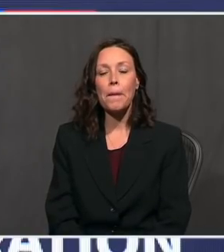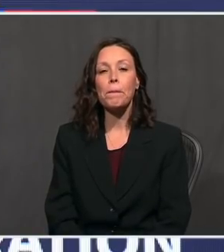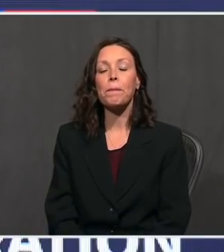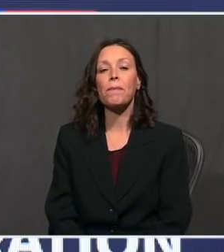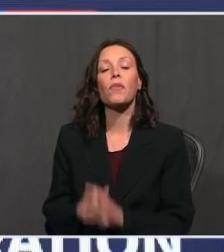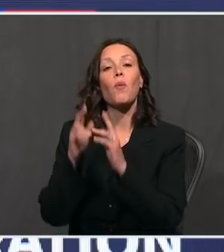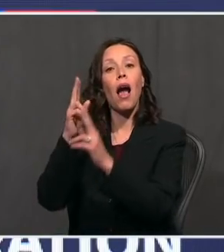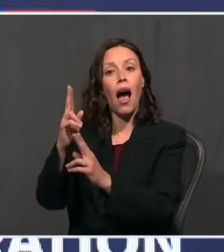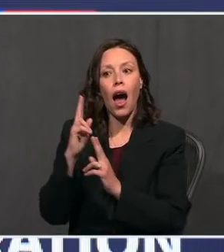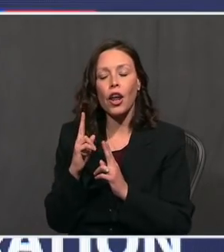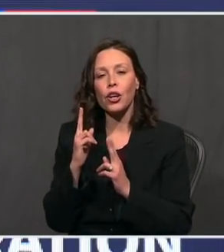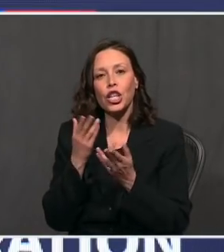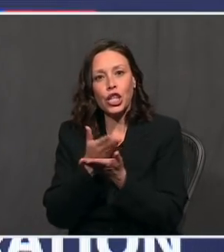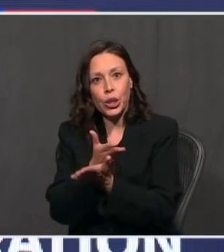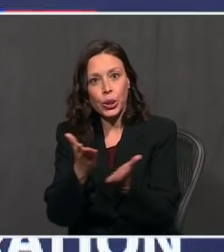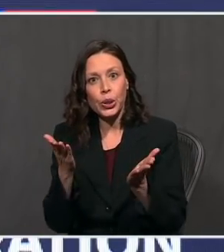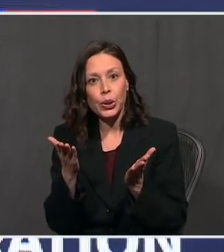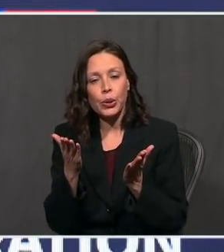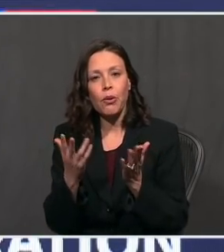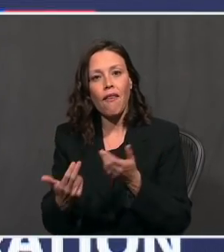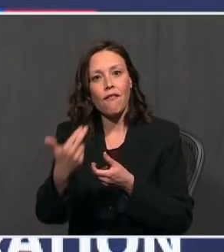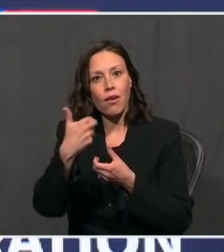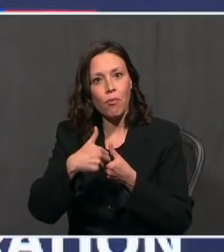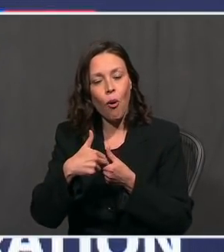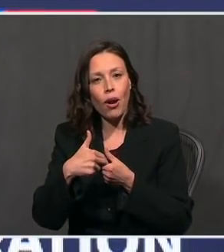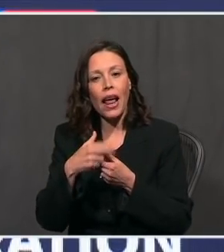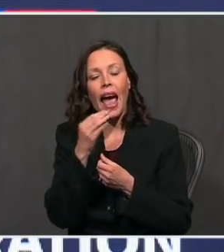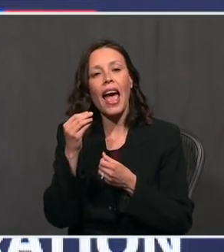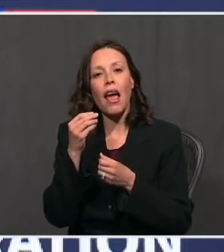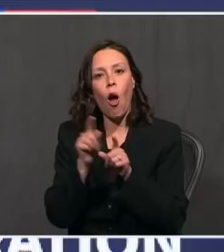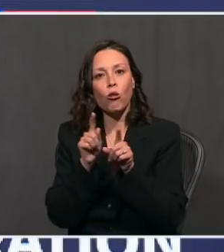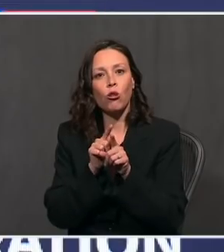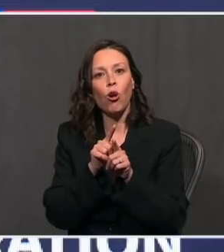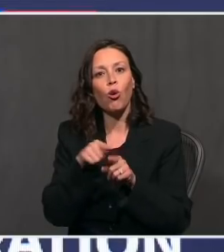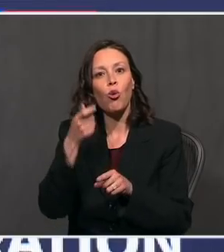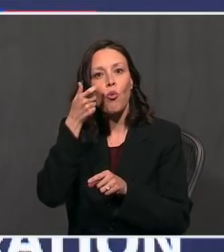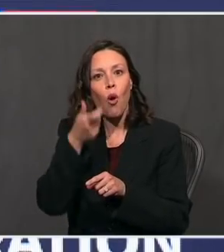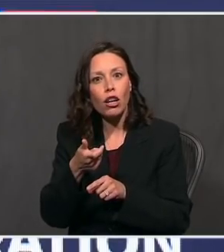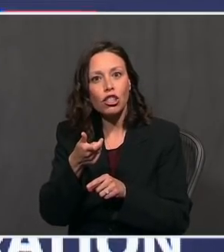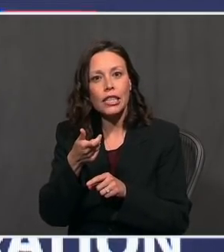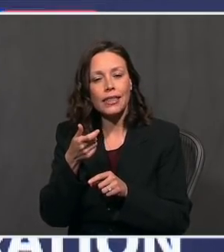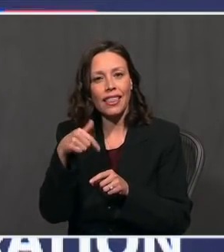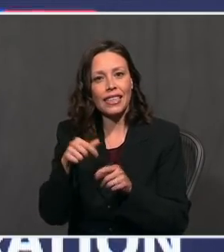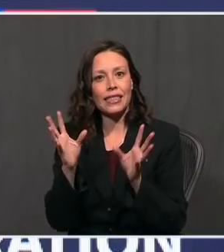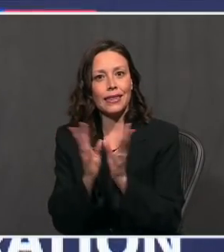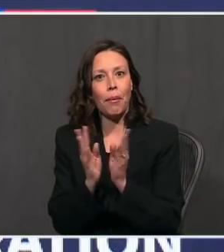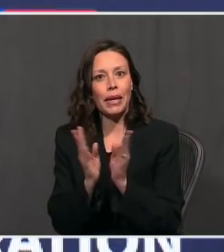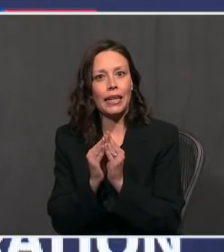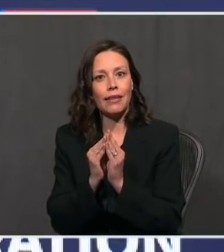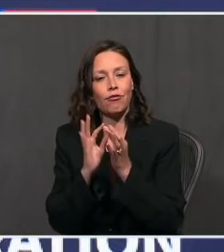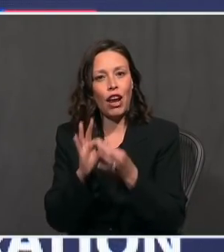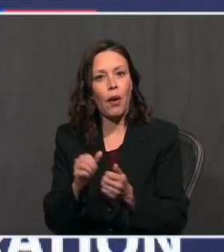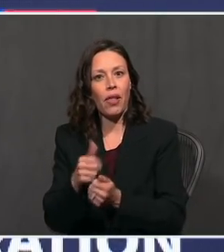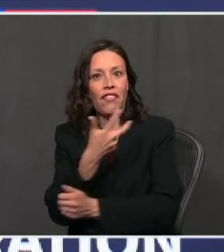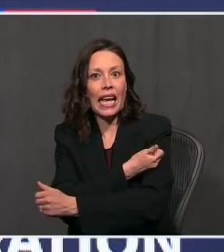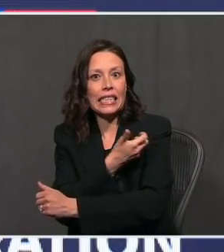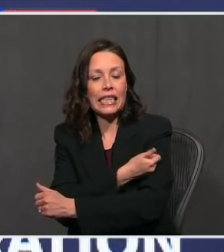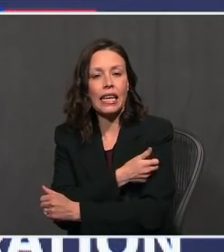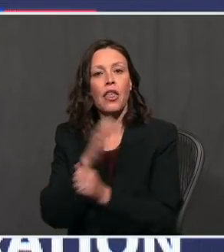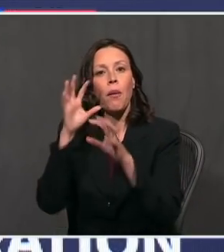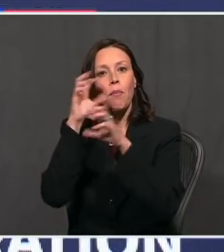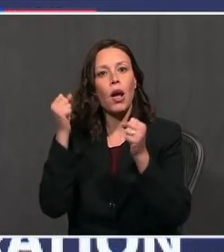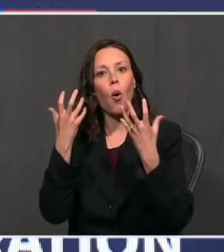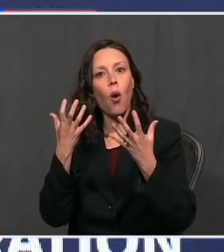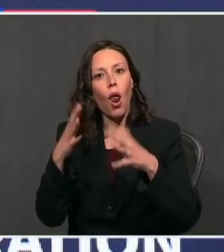We are honored to have all of you to participate and all of you looking on to participate in this vaccine summit. And the President wanted to convene